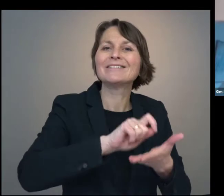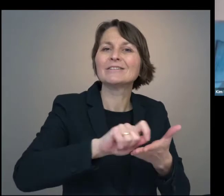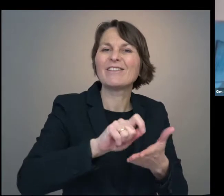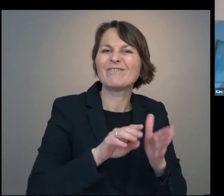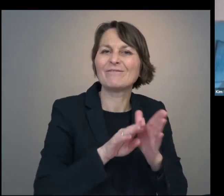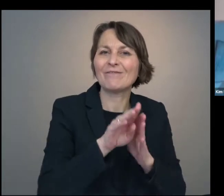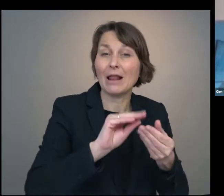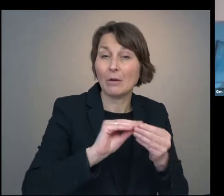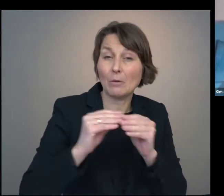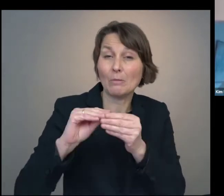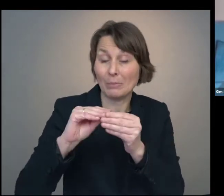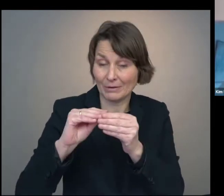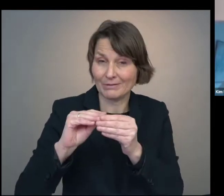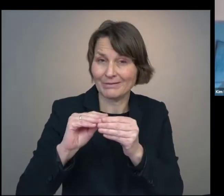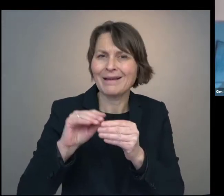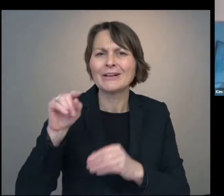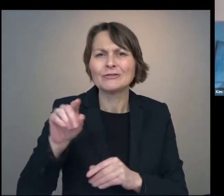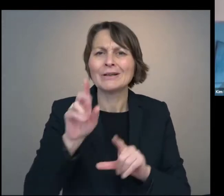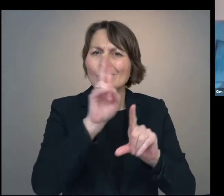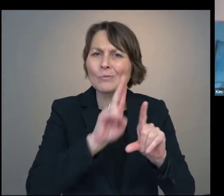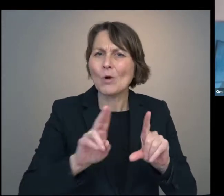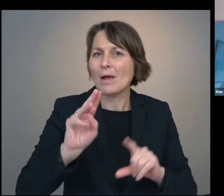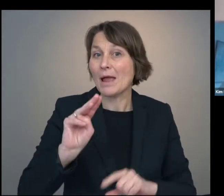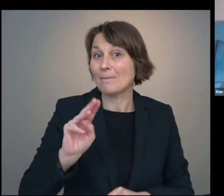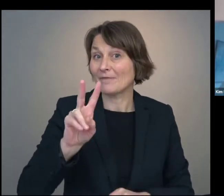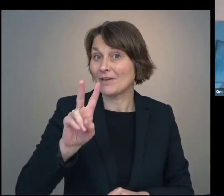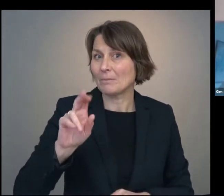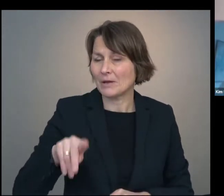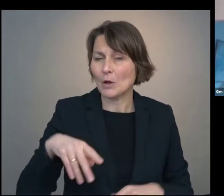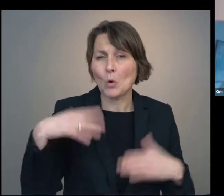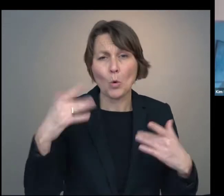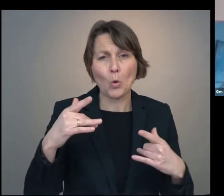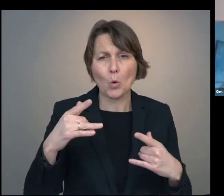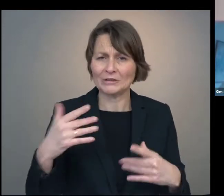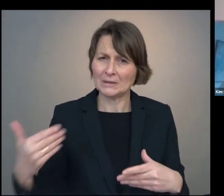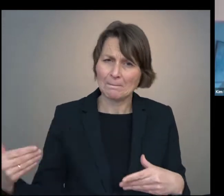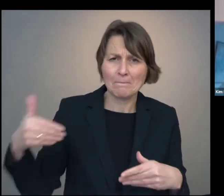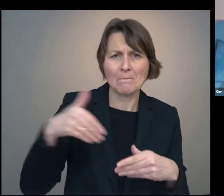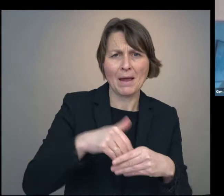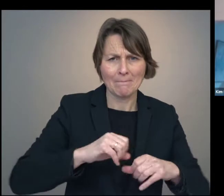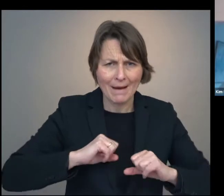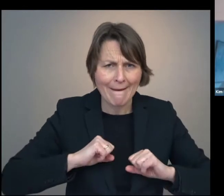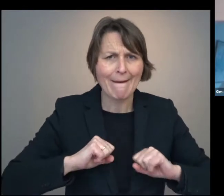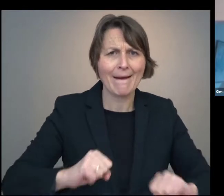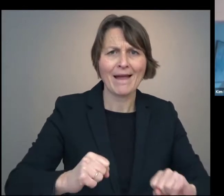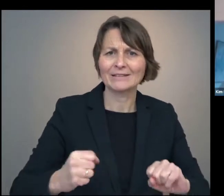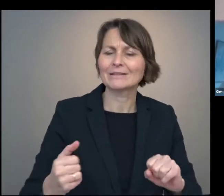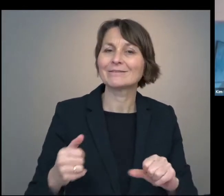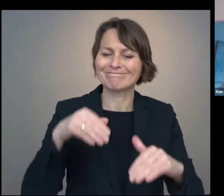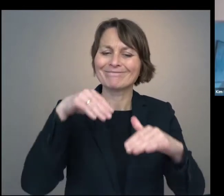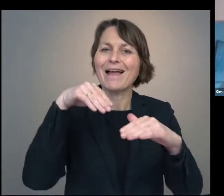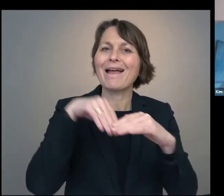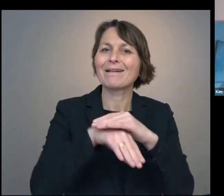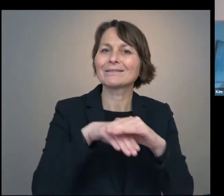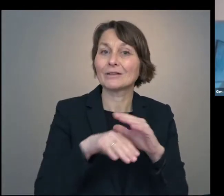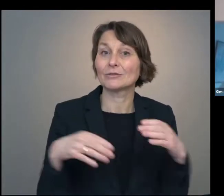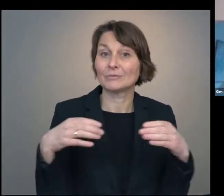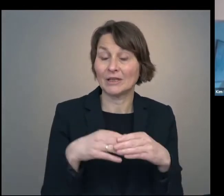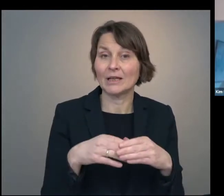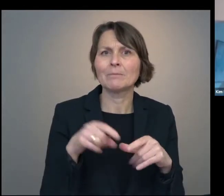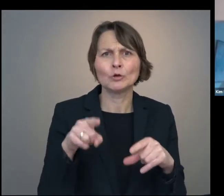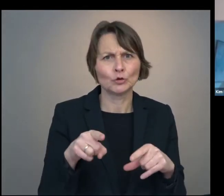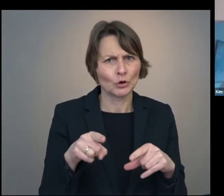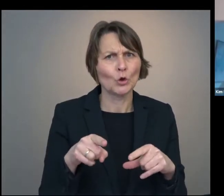Consultant Solutions. She's also Umbraco MVP and a very active member of the accessibility team. She's a strong advocate